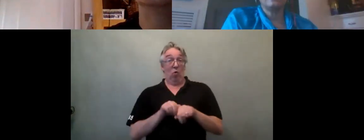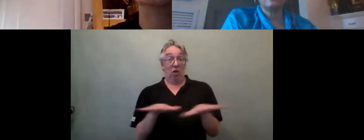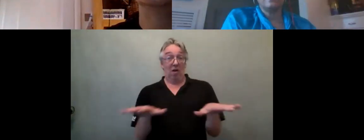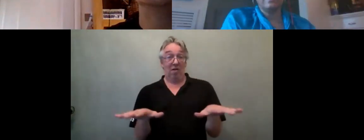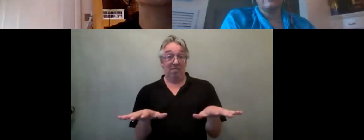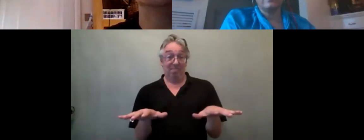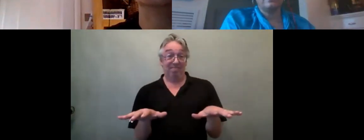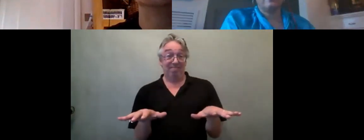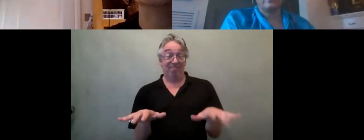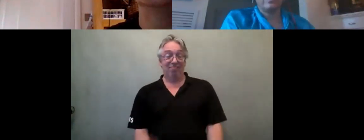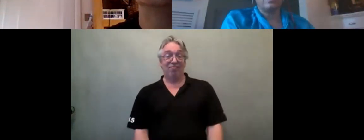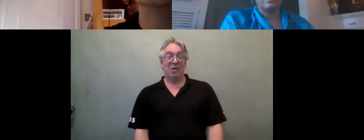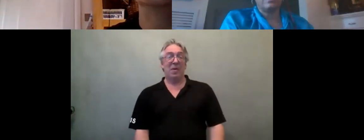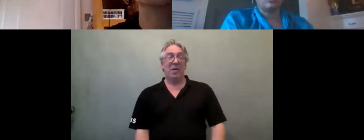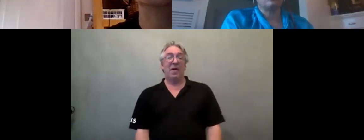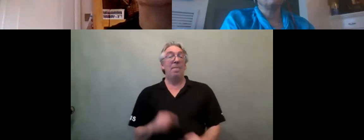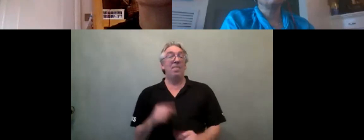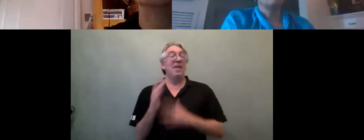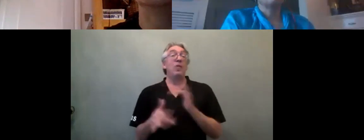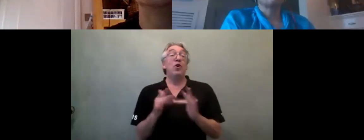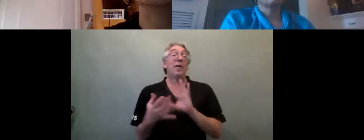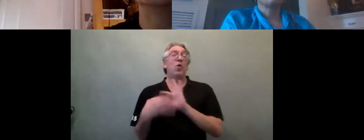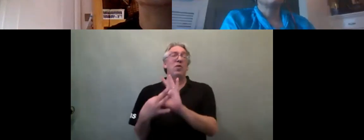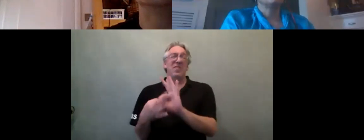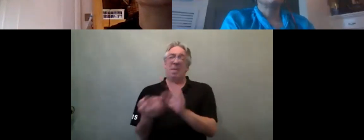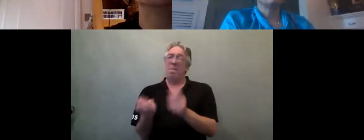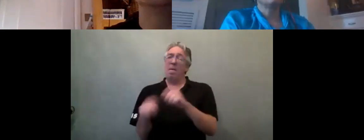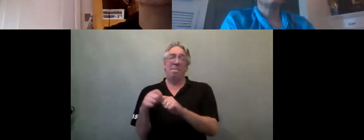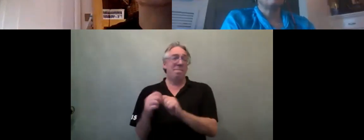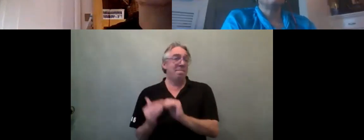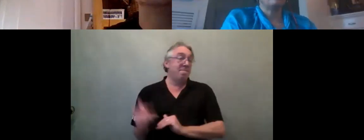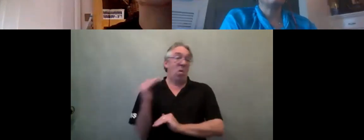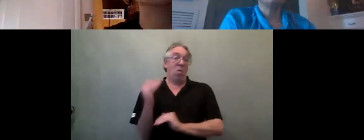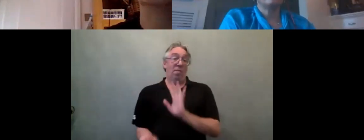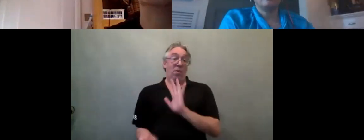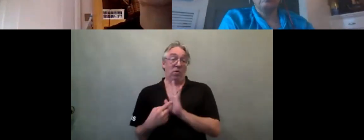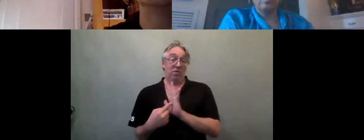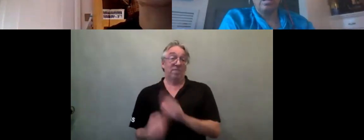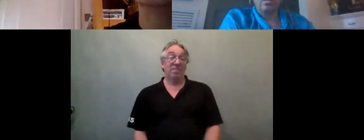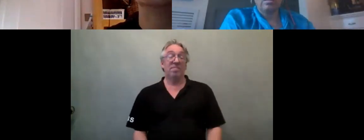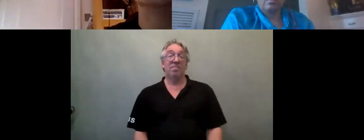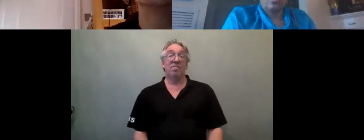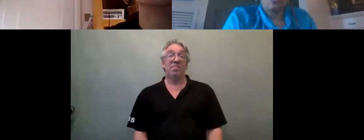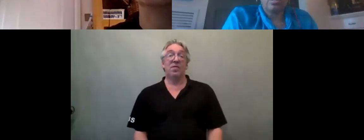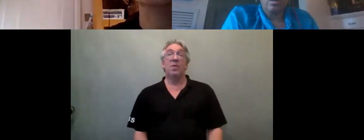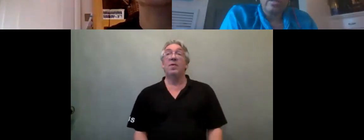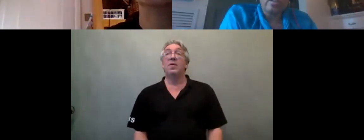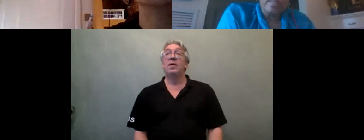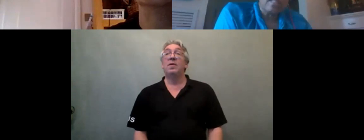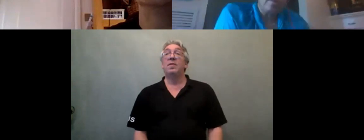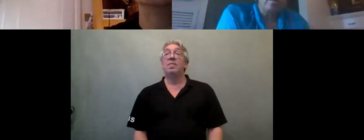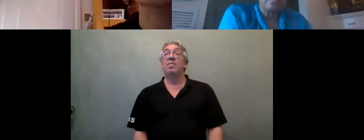And then I think the other area that we need to be thinking about and making a lot